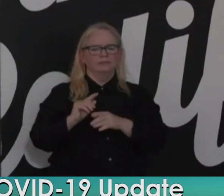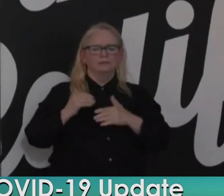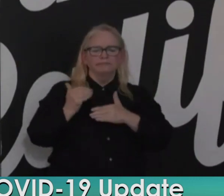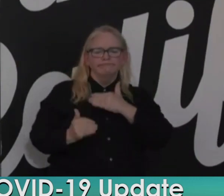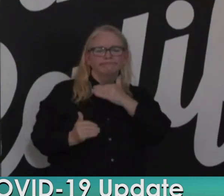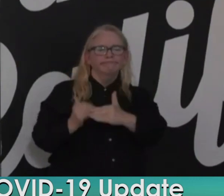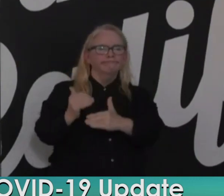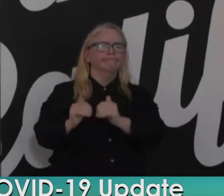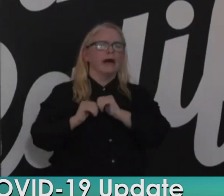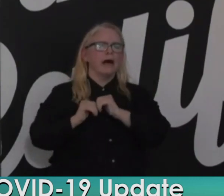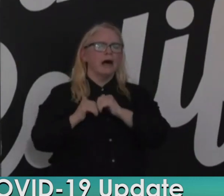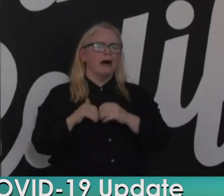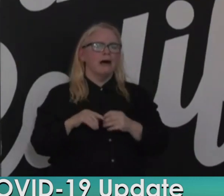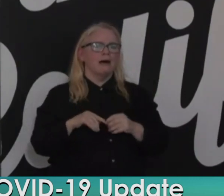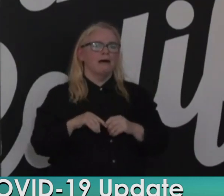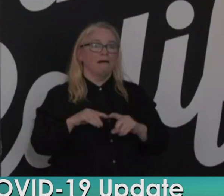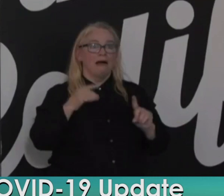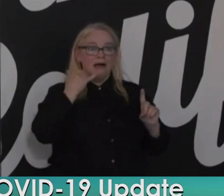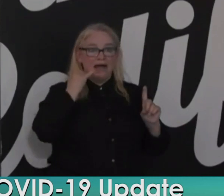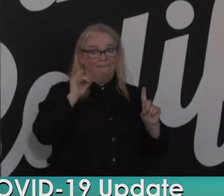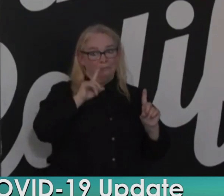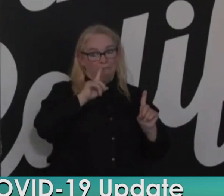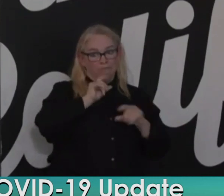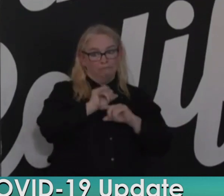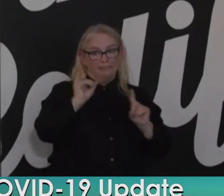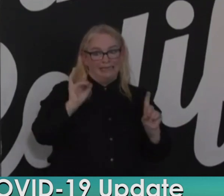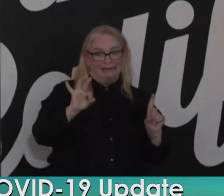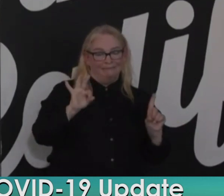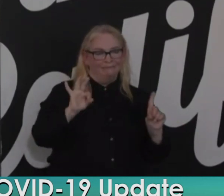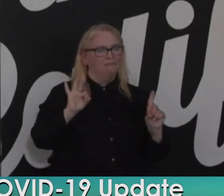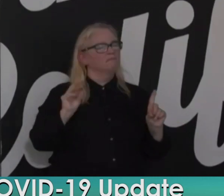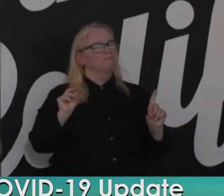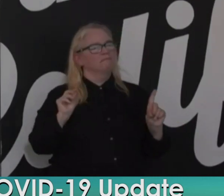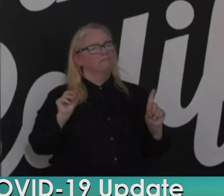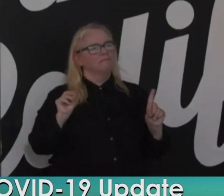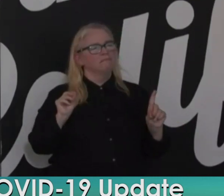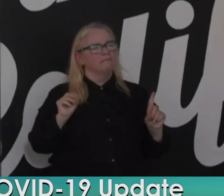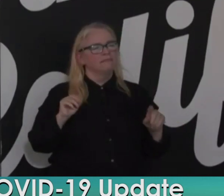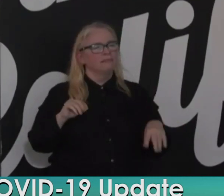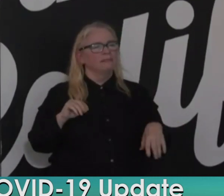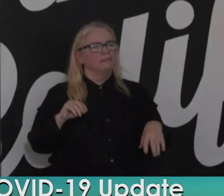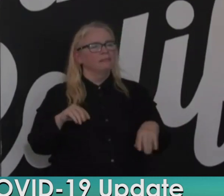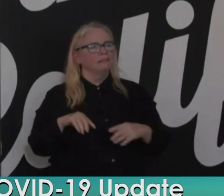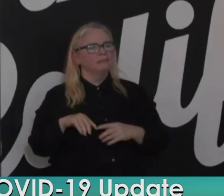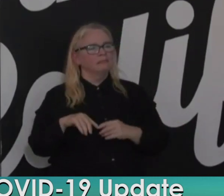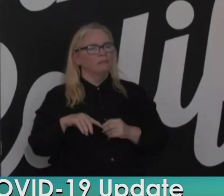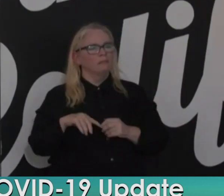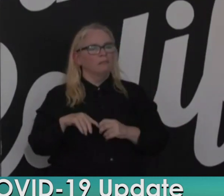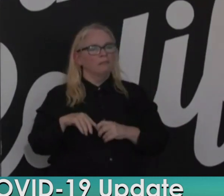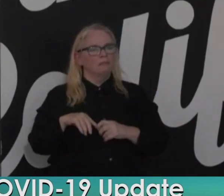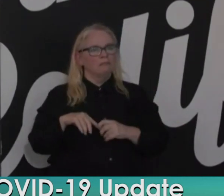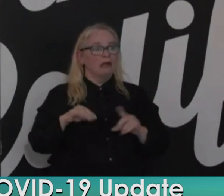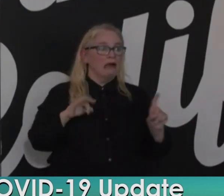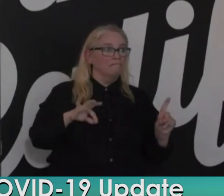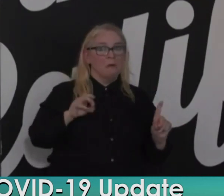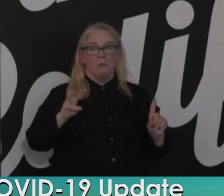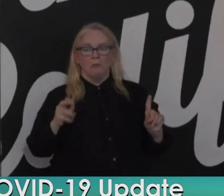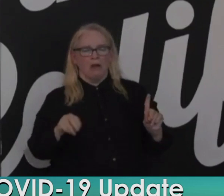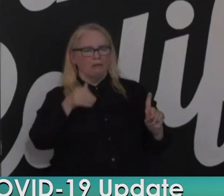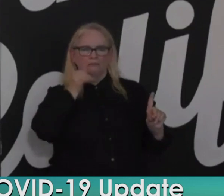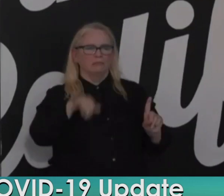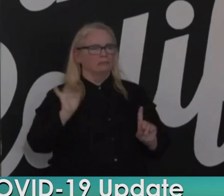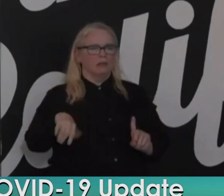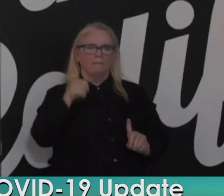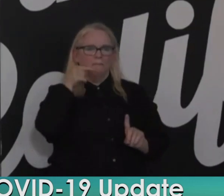if, it is not a question of when. It is a question of